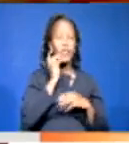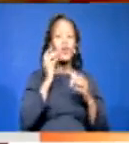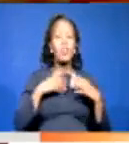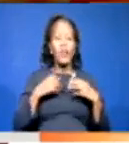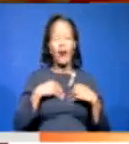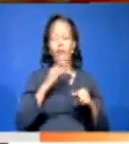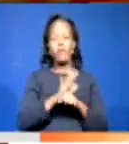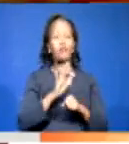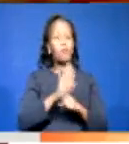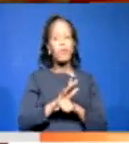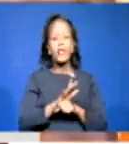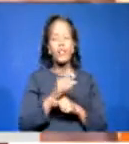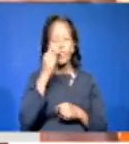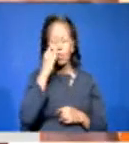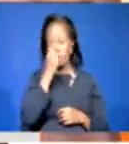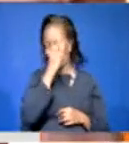cases of eye diseases.